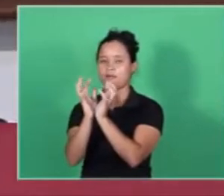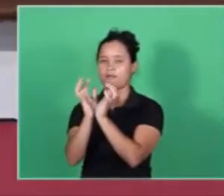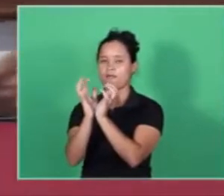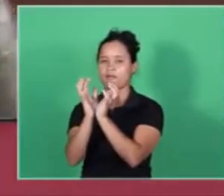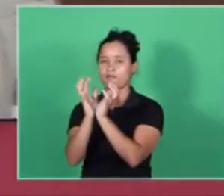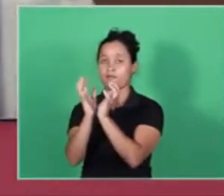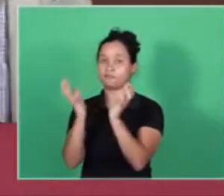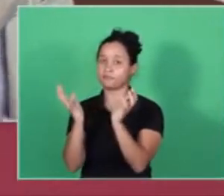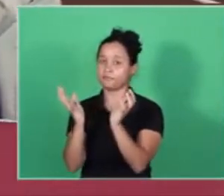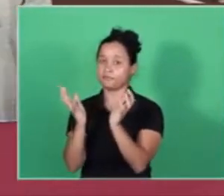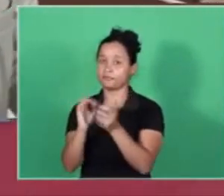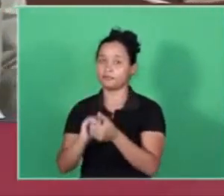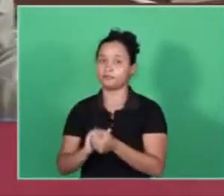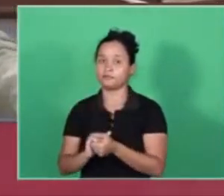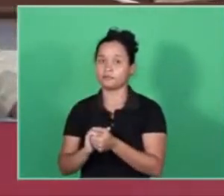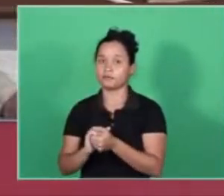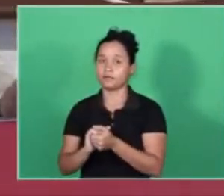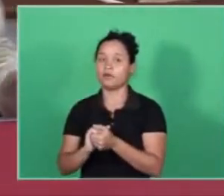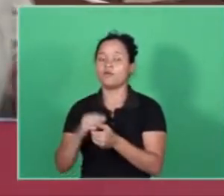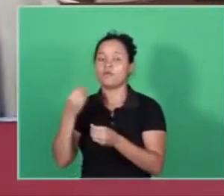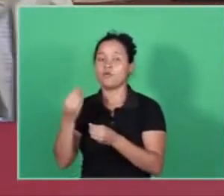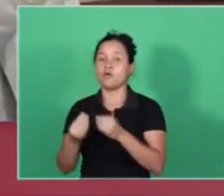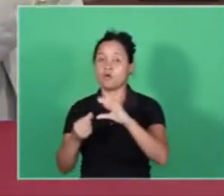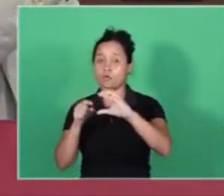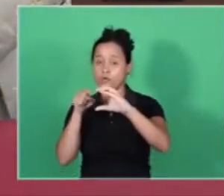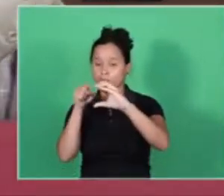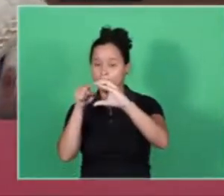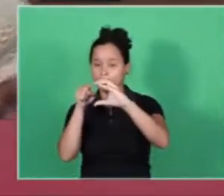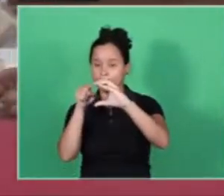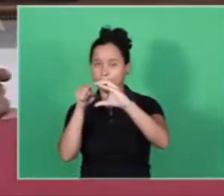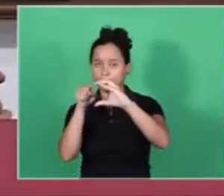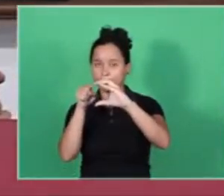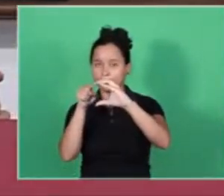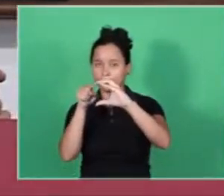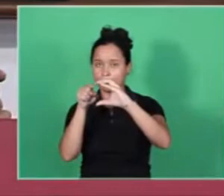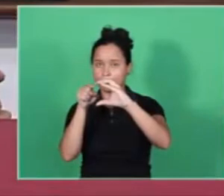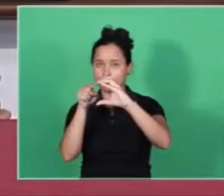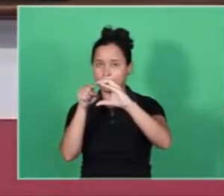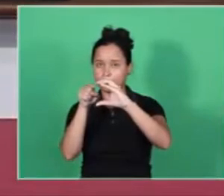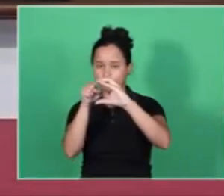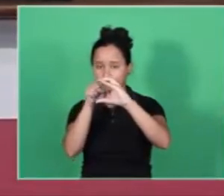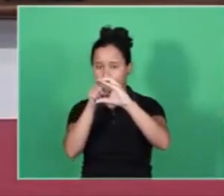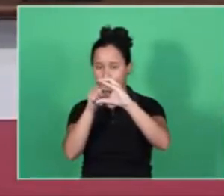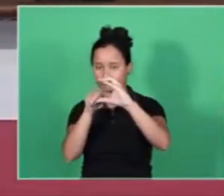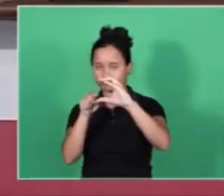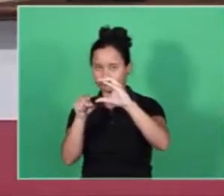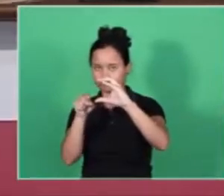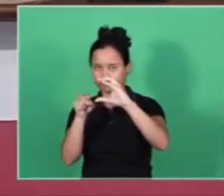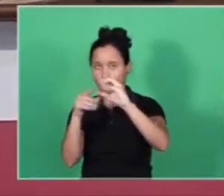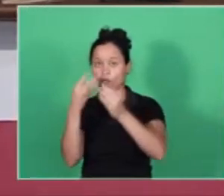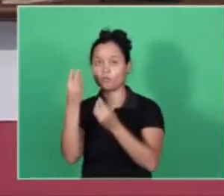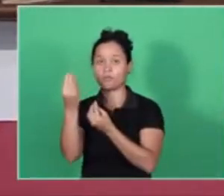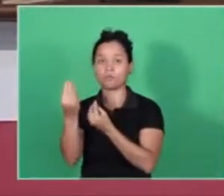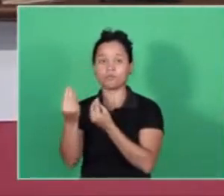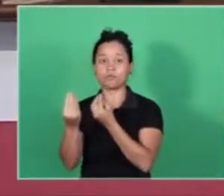cell. One cell has the capacity of a